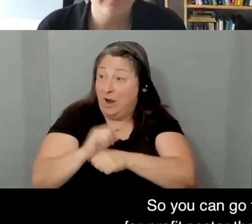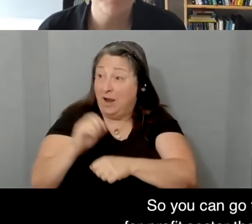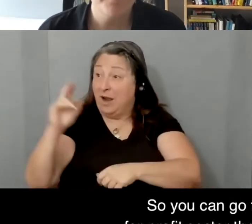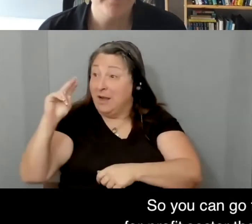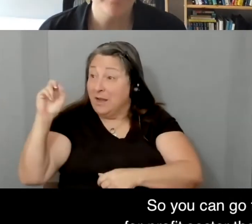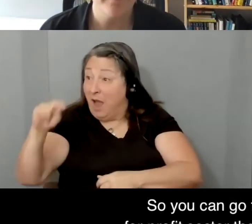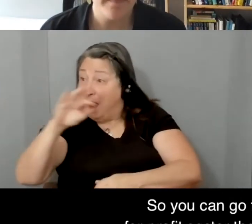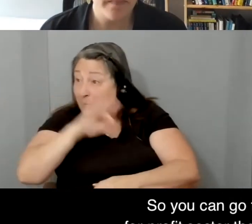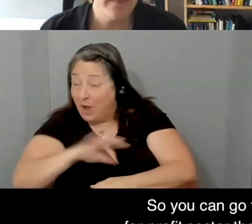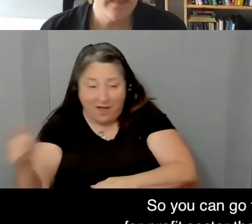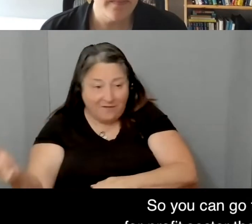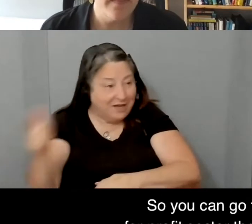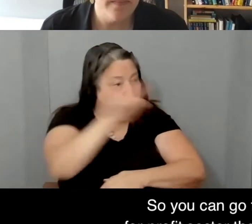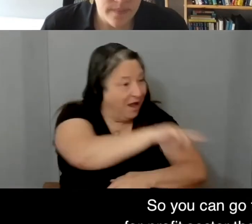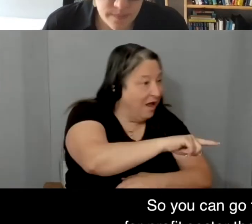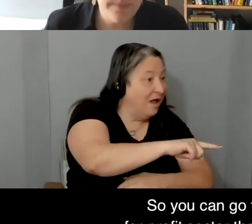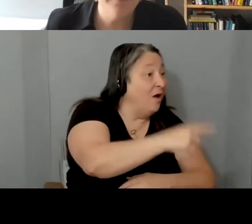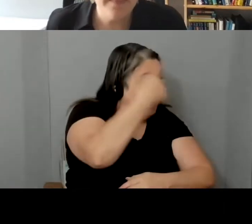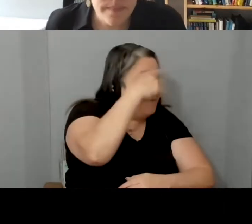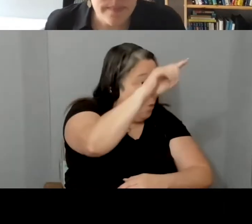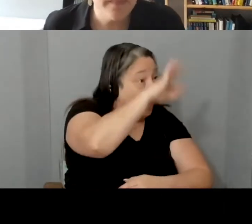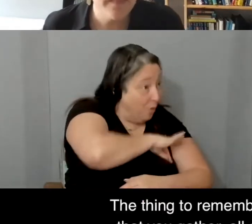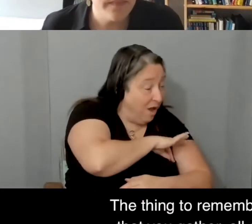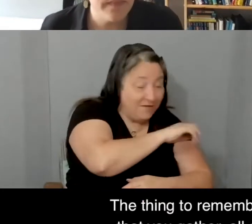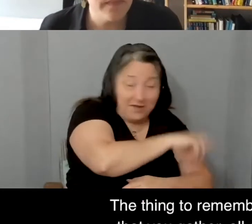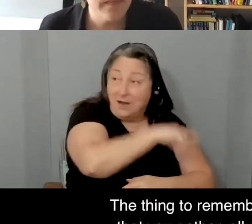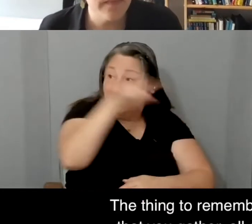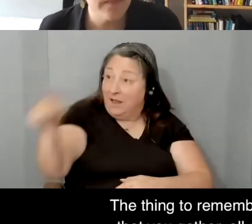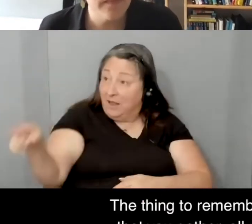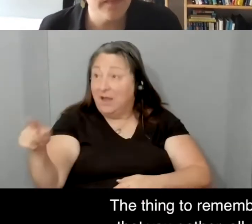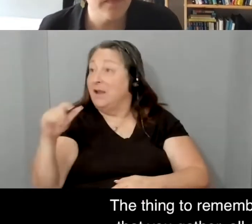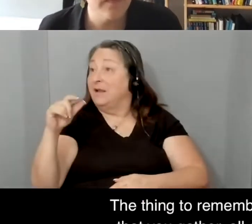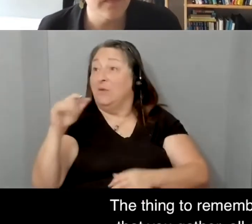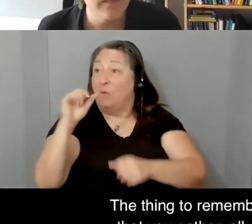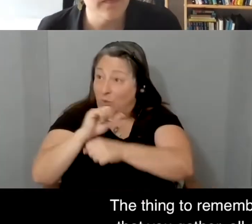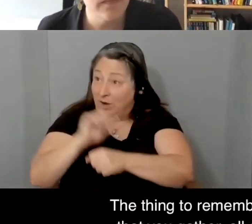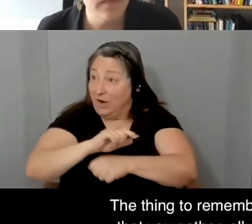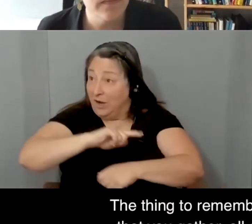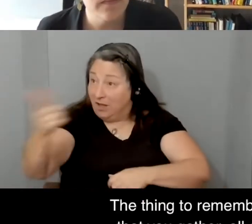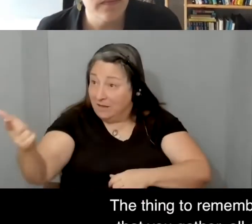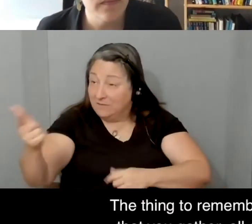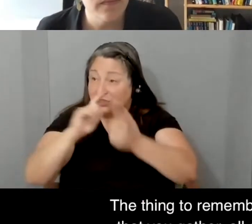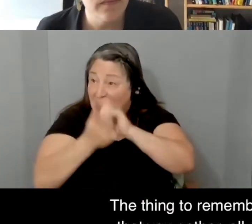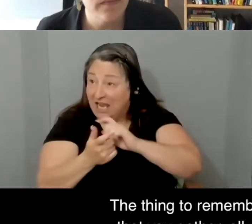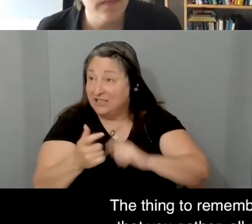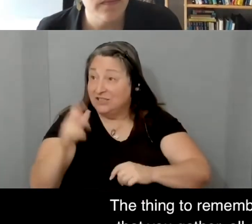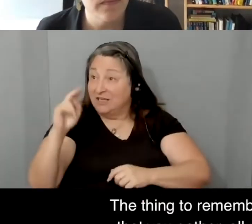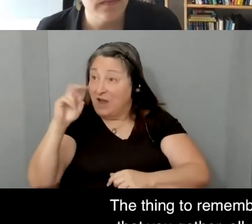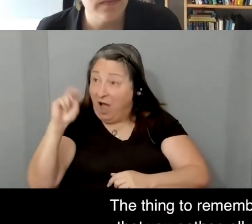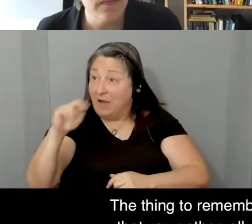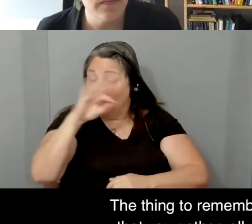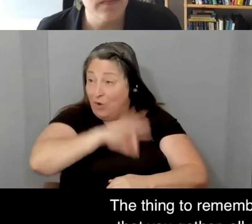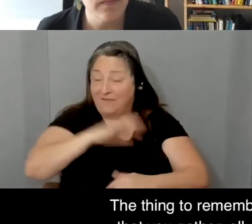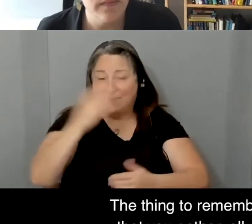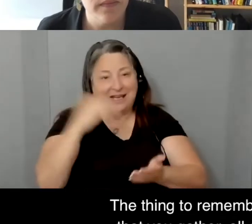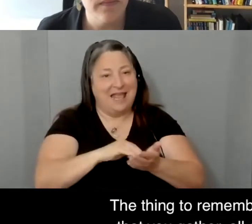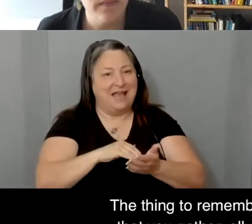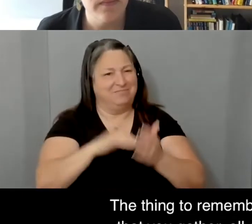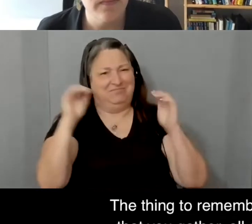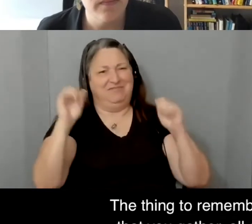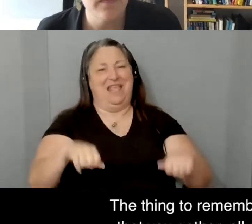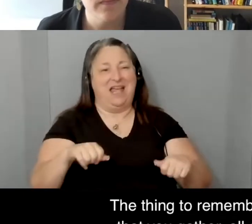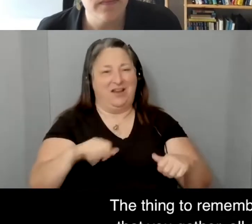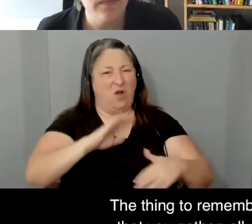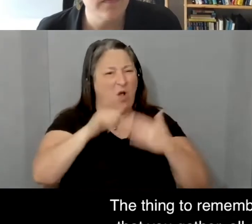for-profit sector, then back to nonprofit sector. The thing to remember is that all the experiences that you gather, all of